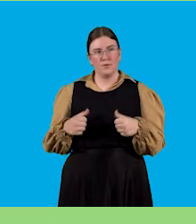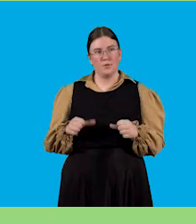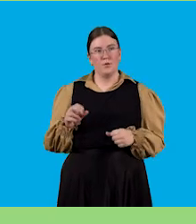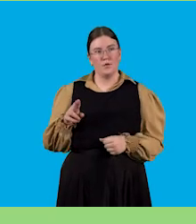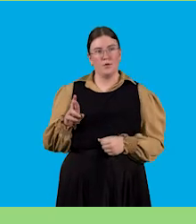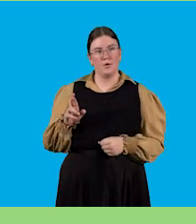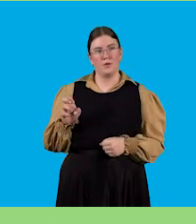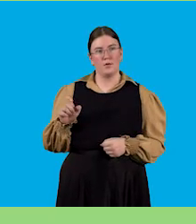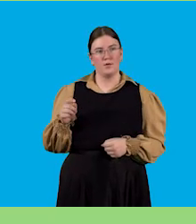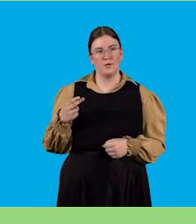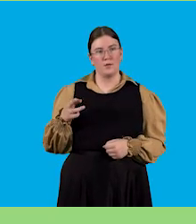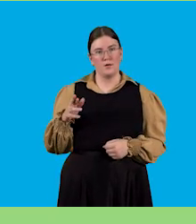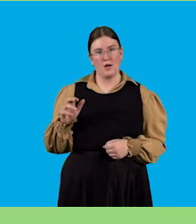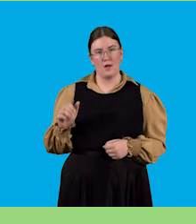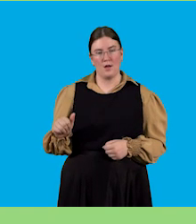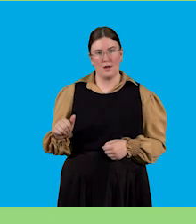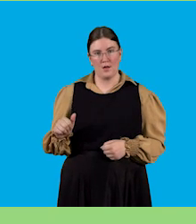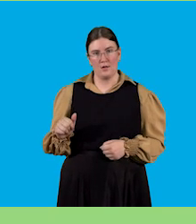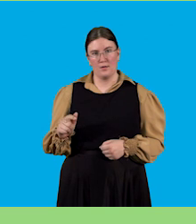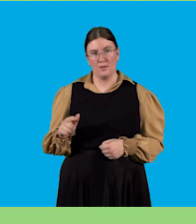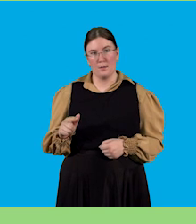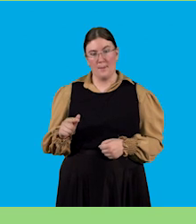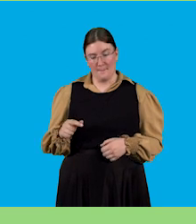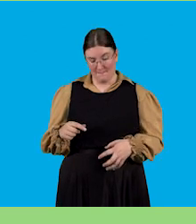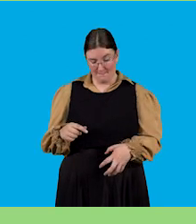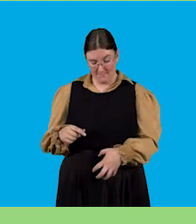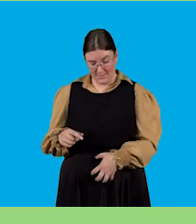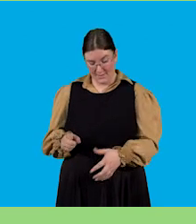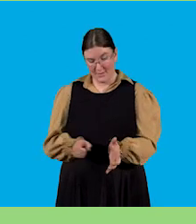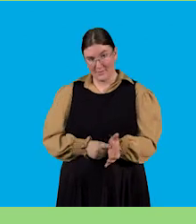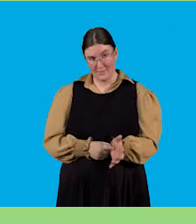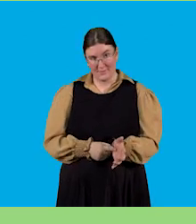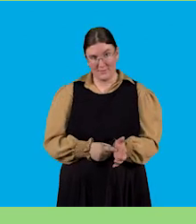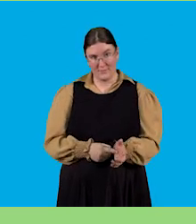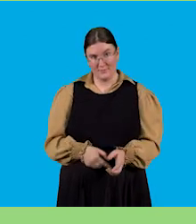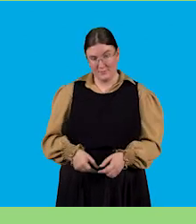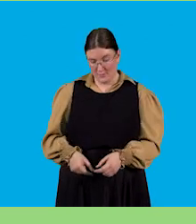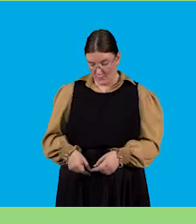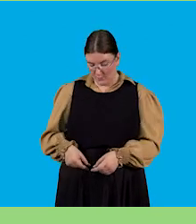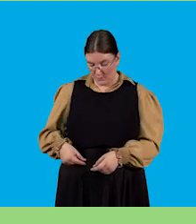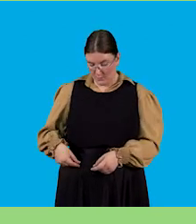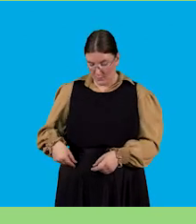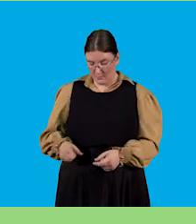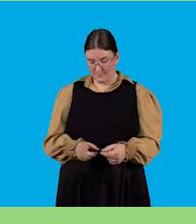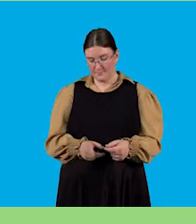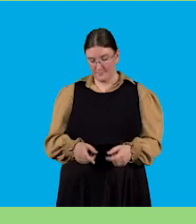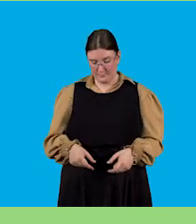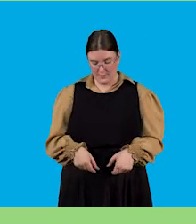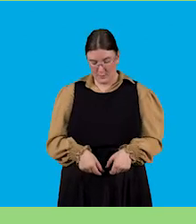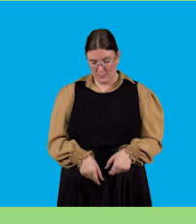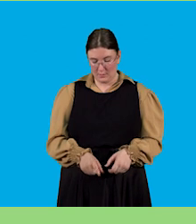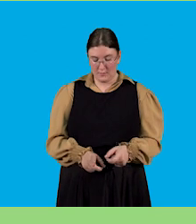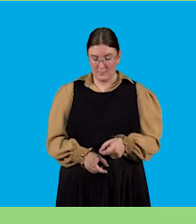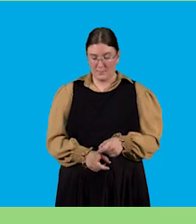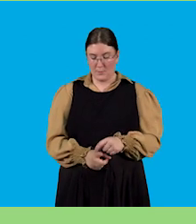You then have the urethra, which is a tube that connects the bladder to the outside and transports urine out